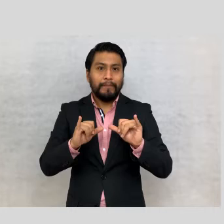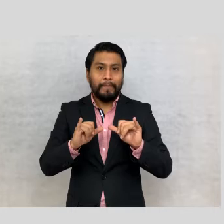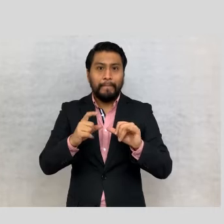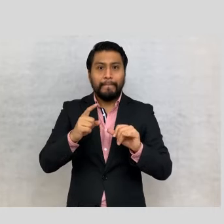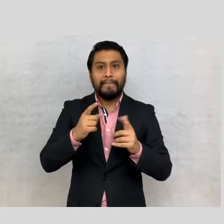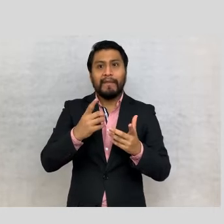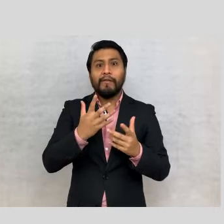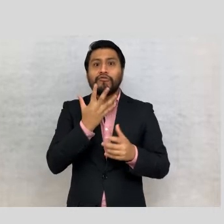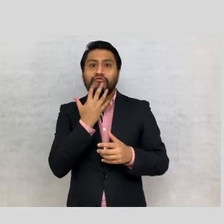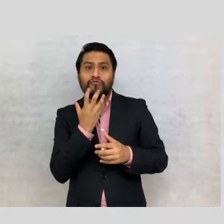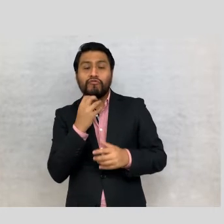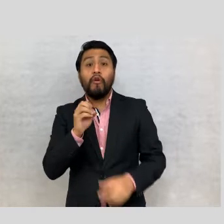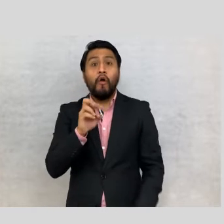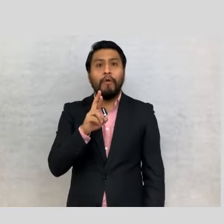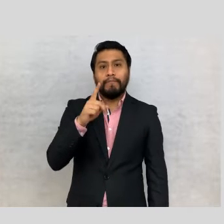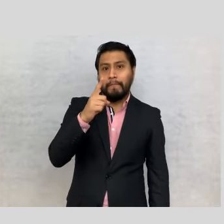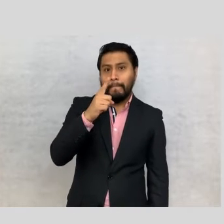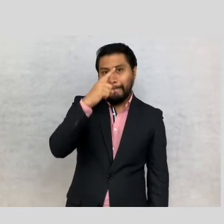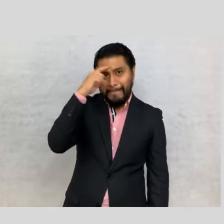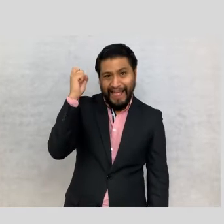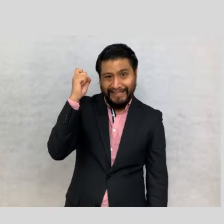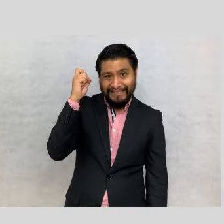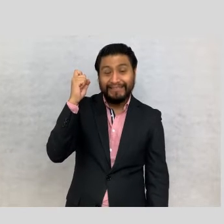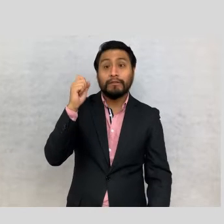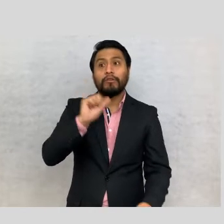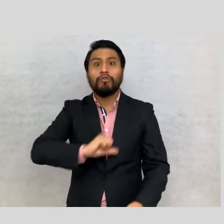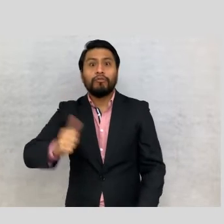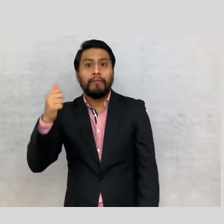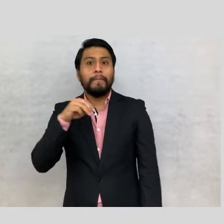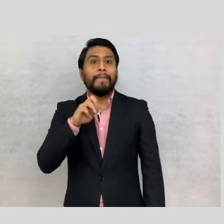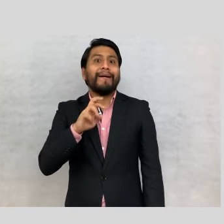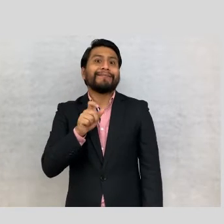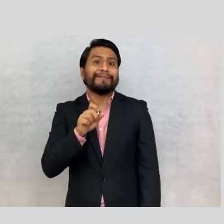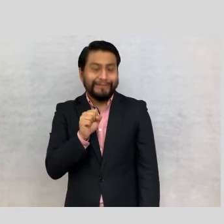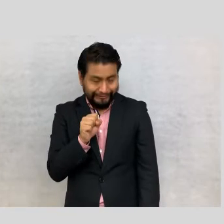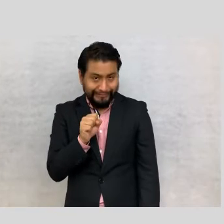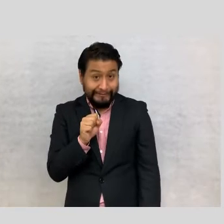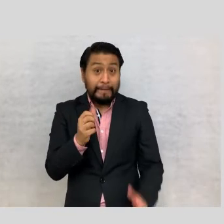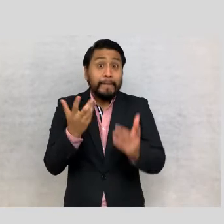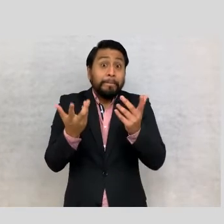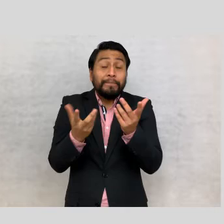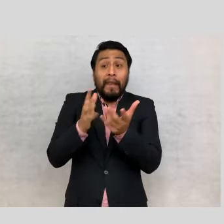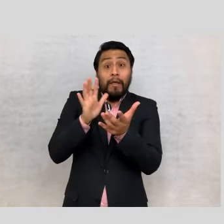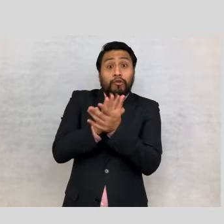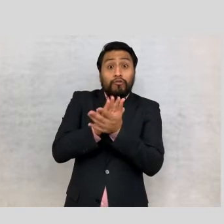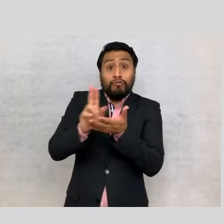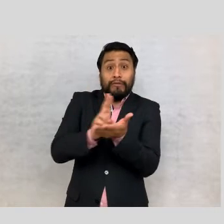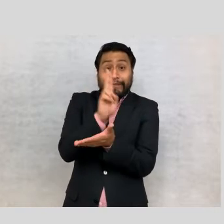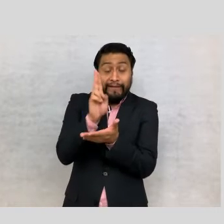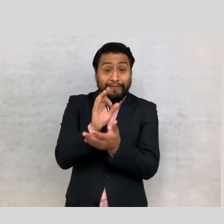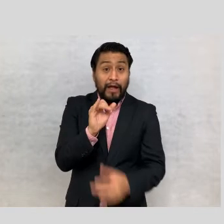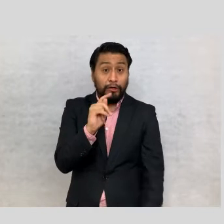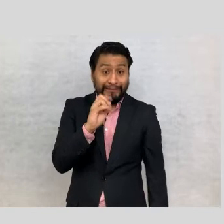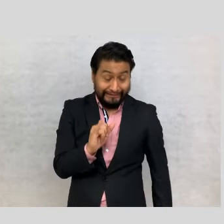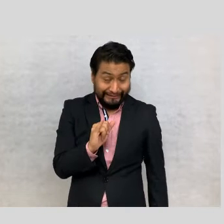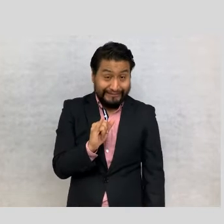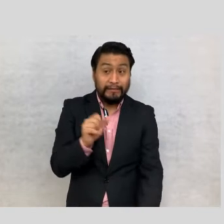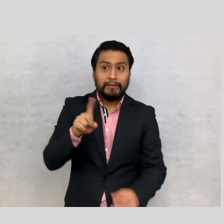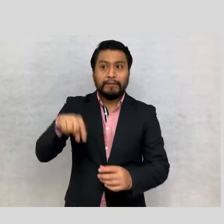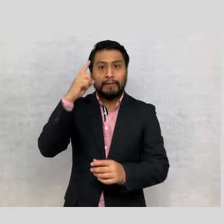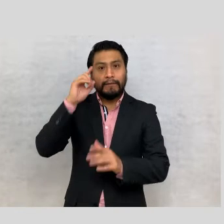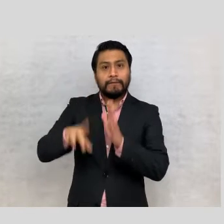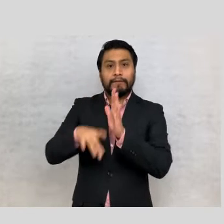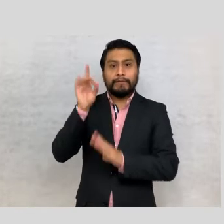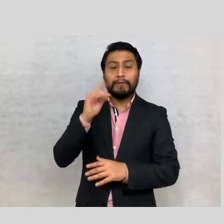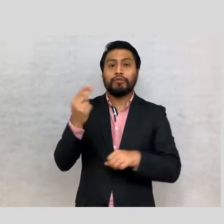black. The other was the Marxist. Well, and a faculty that would use the return to democracy